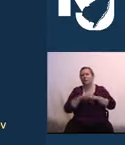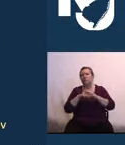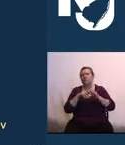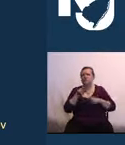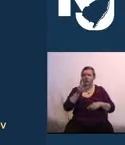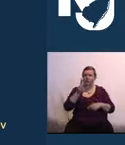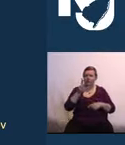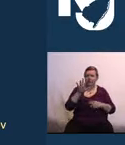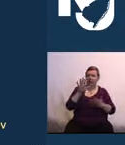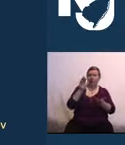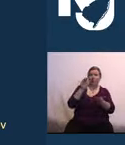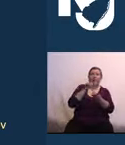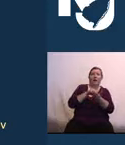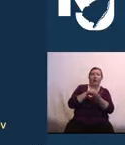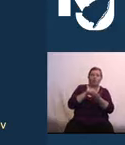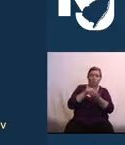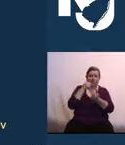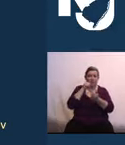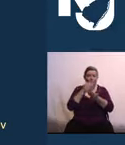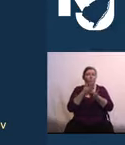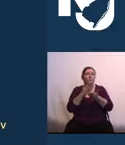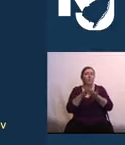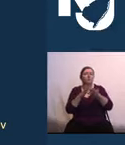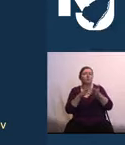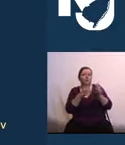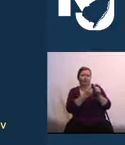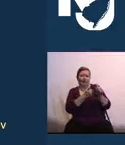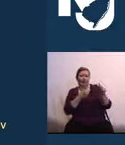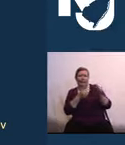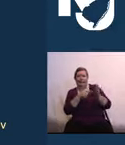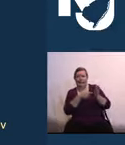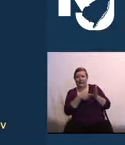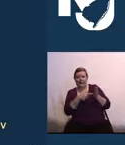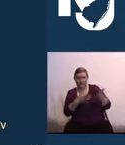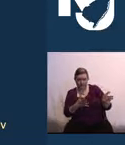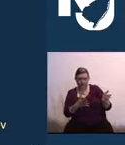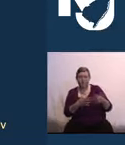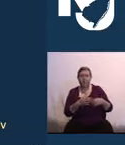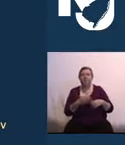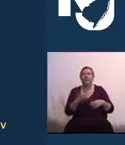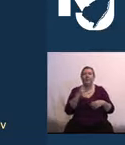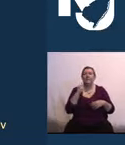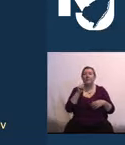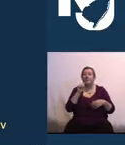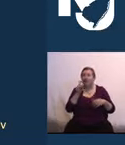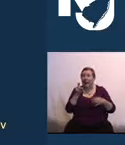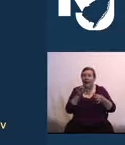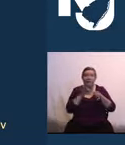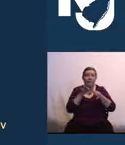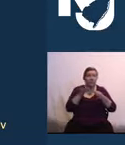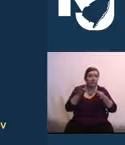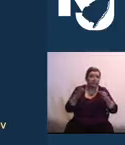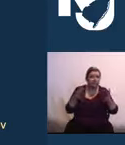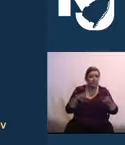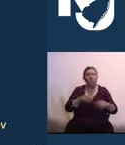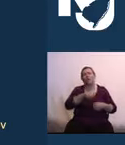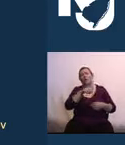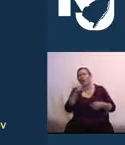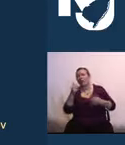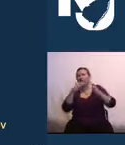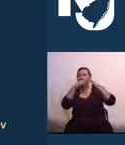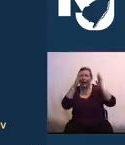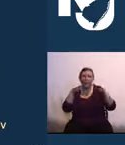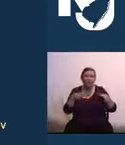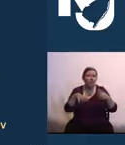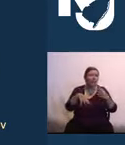cover mortgage arrearages, delinquent property taxes, and other housing cost delinquencies for those who were